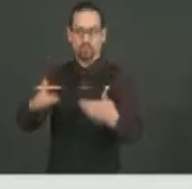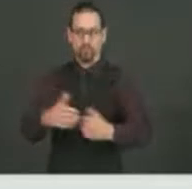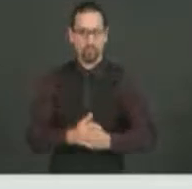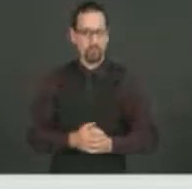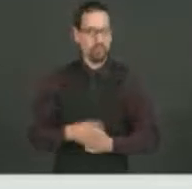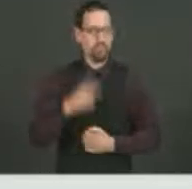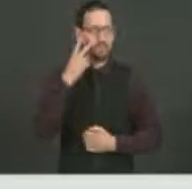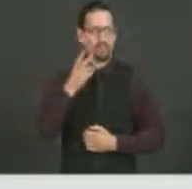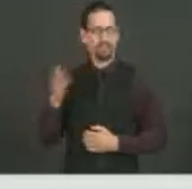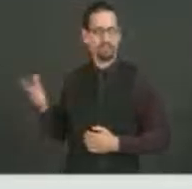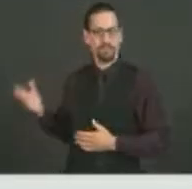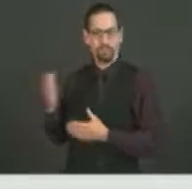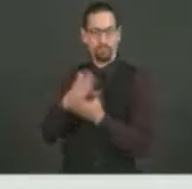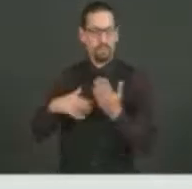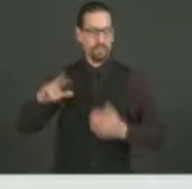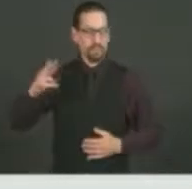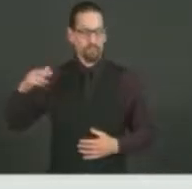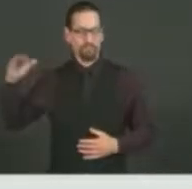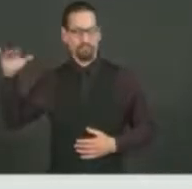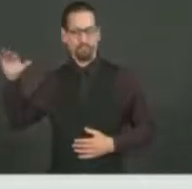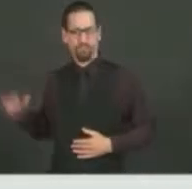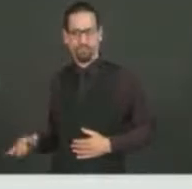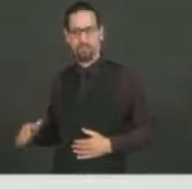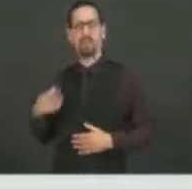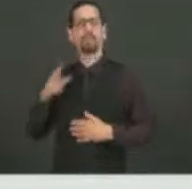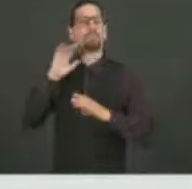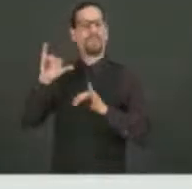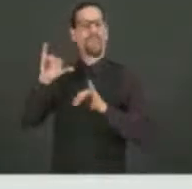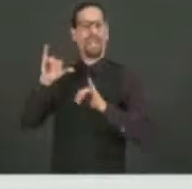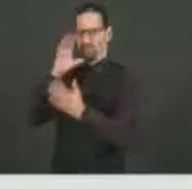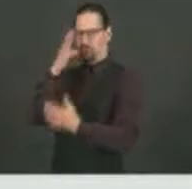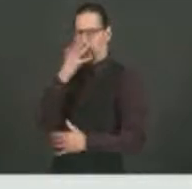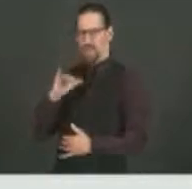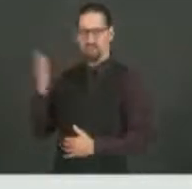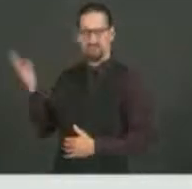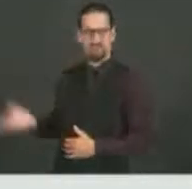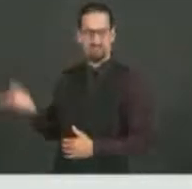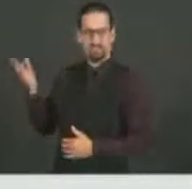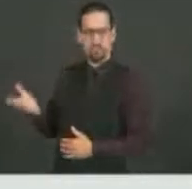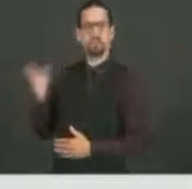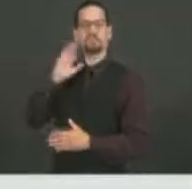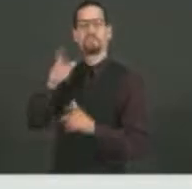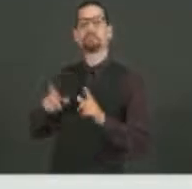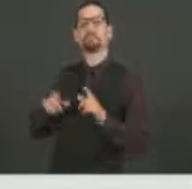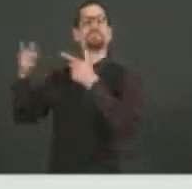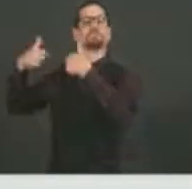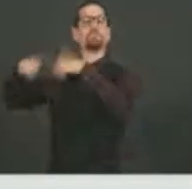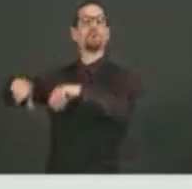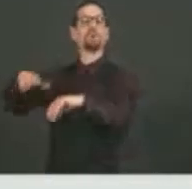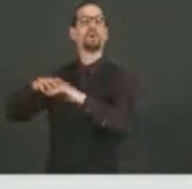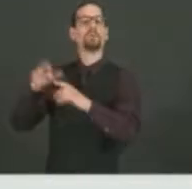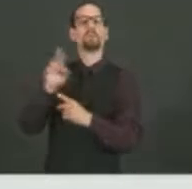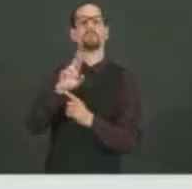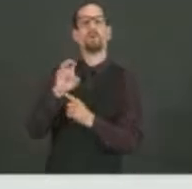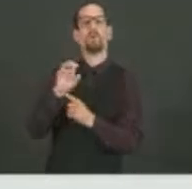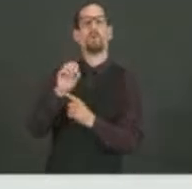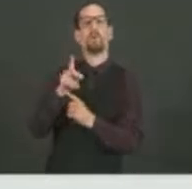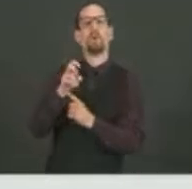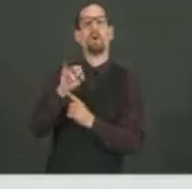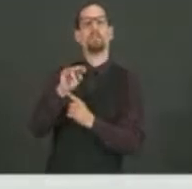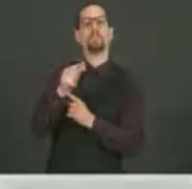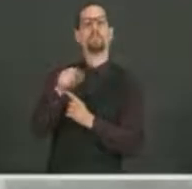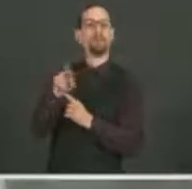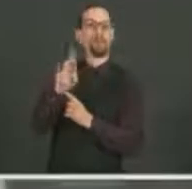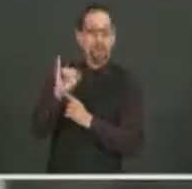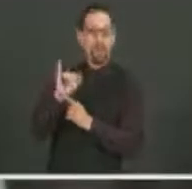reopeningri.com. Next week, Commerce will continue to update reopeningri.com with a little bit more